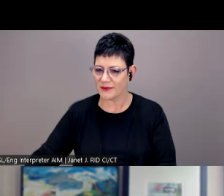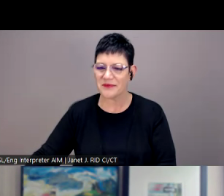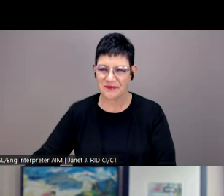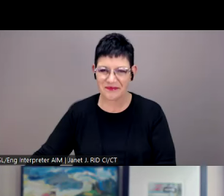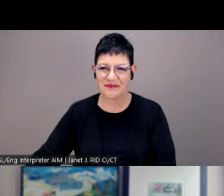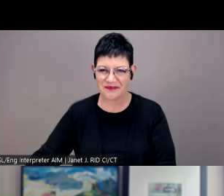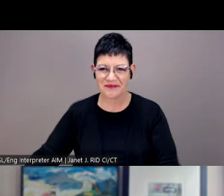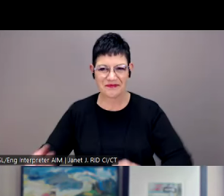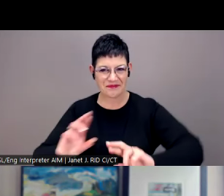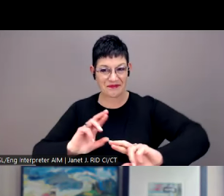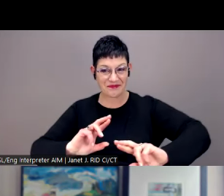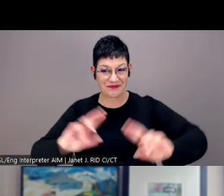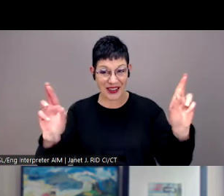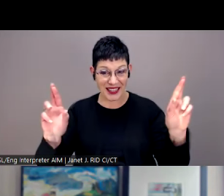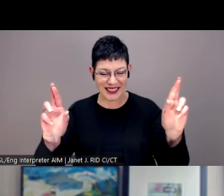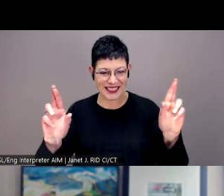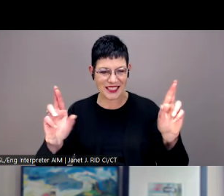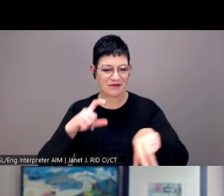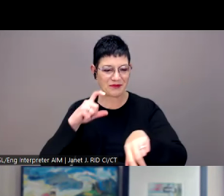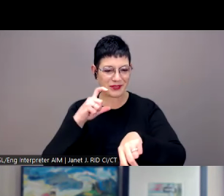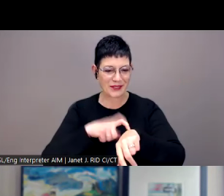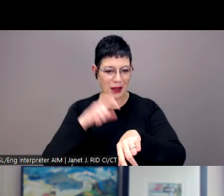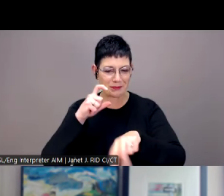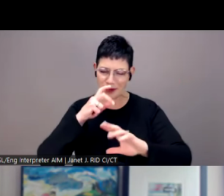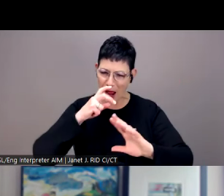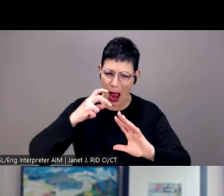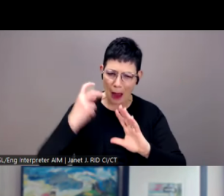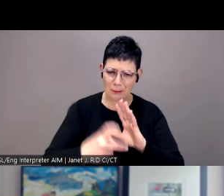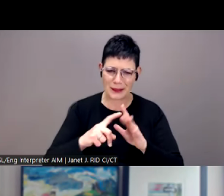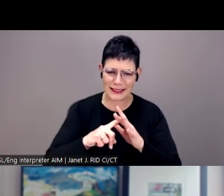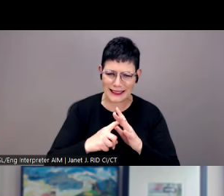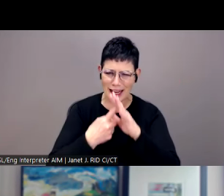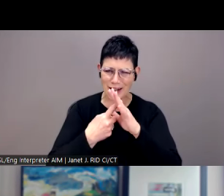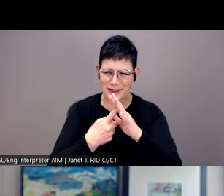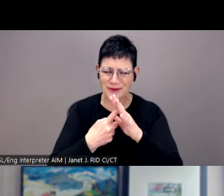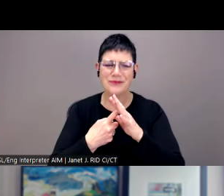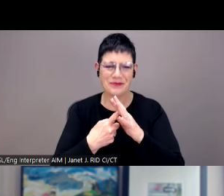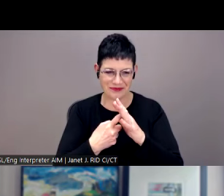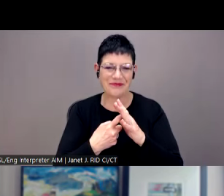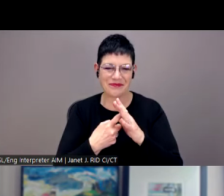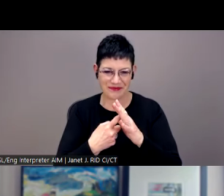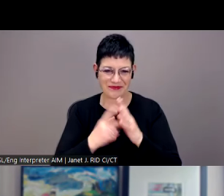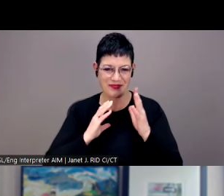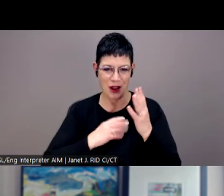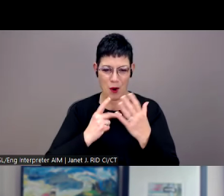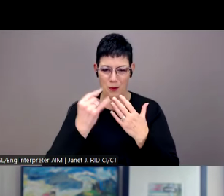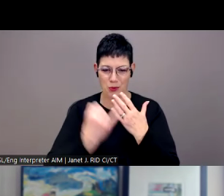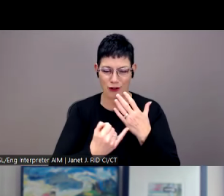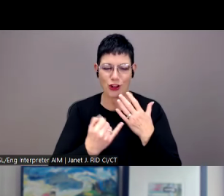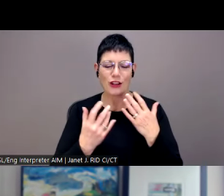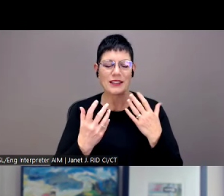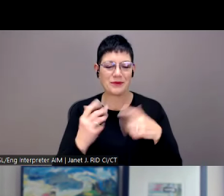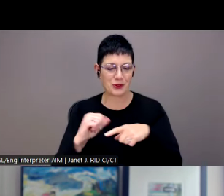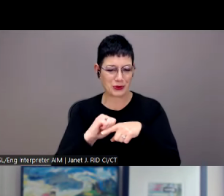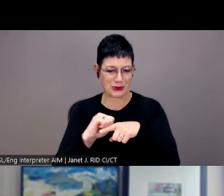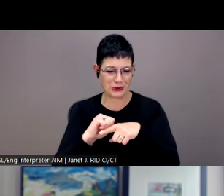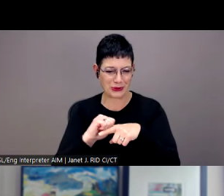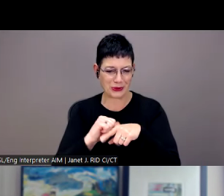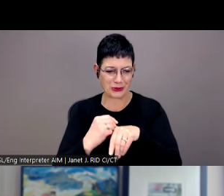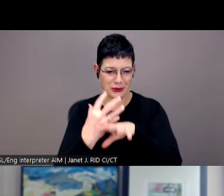Okay, I think it is time to dive in to the Grassroots Project webinar. We are